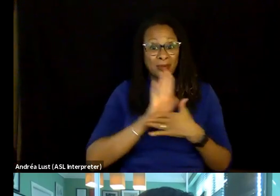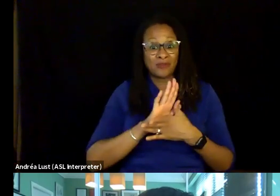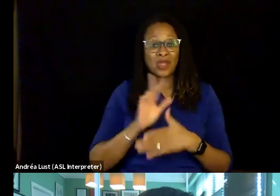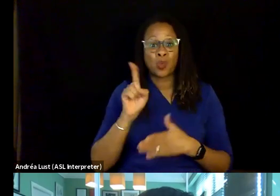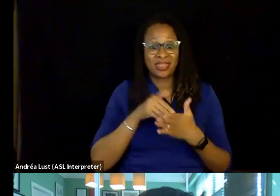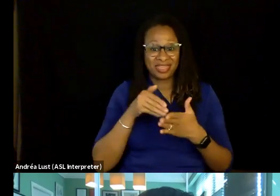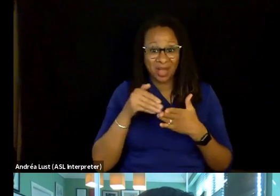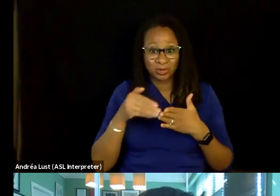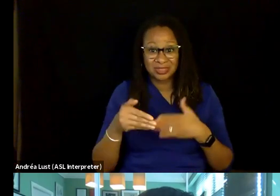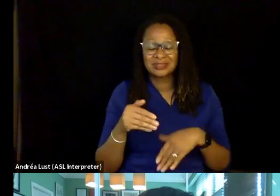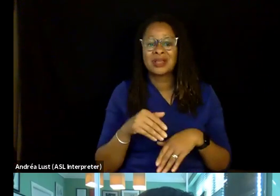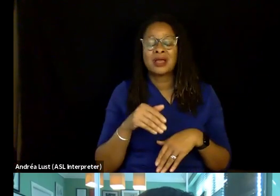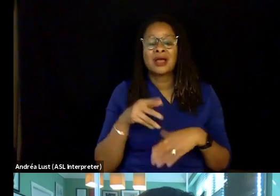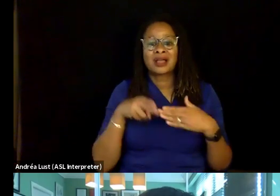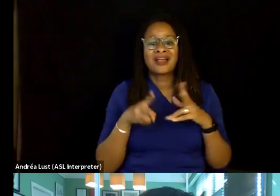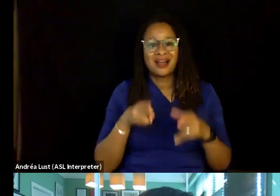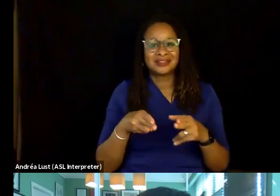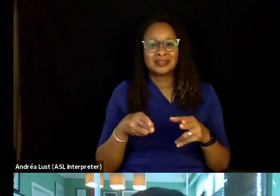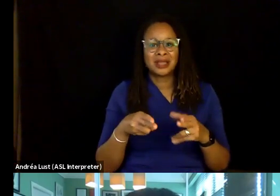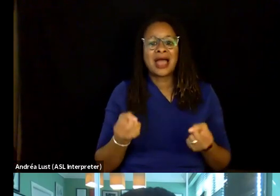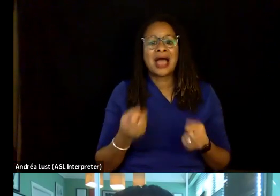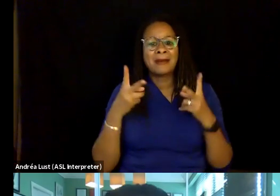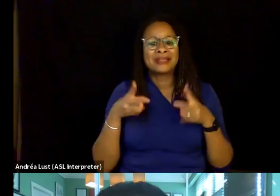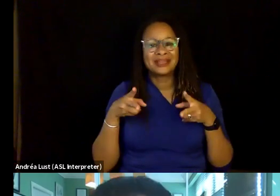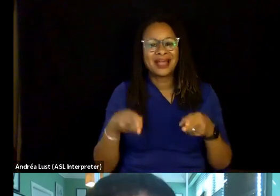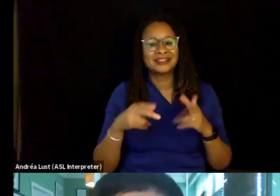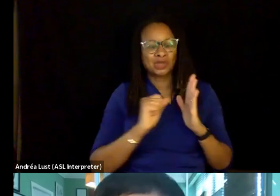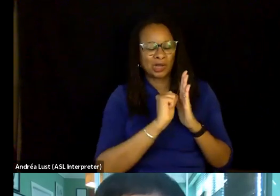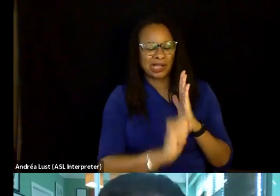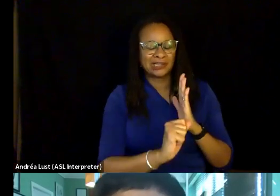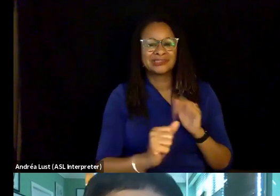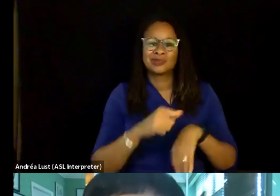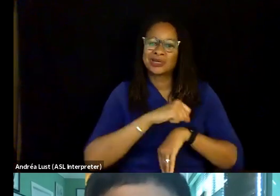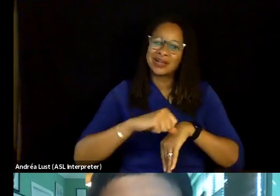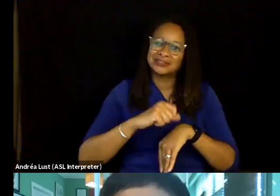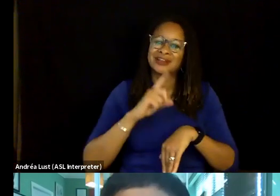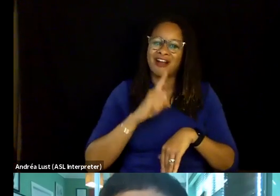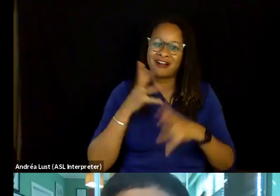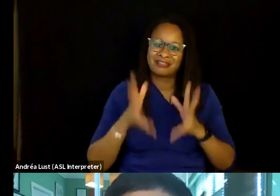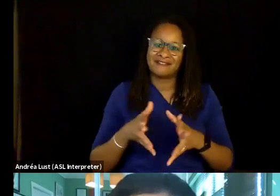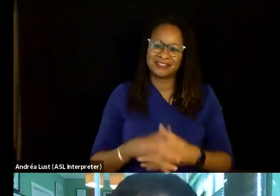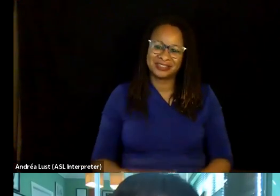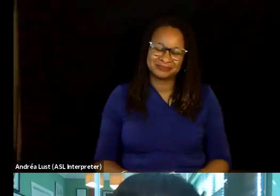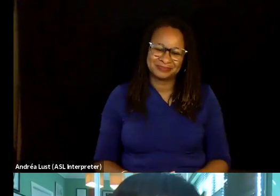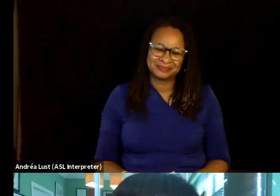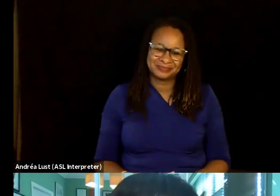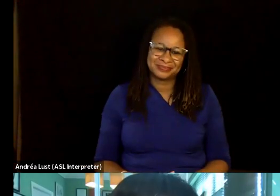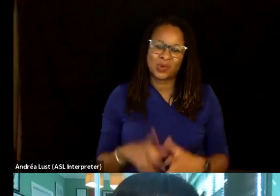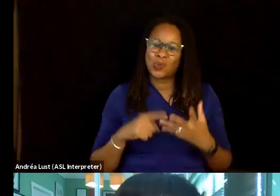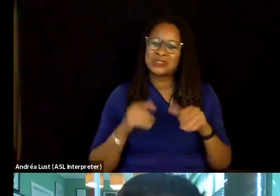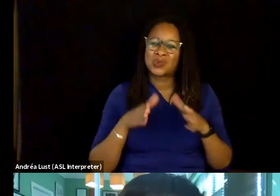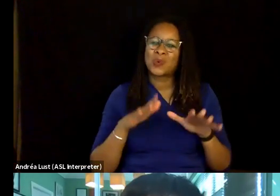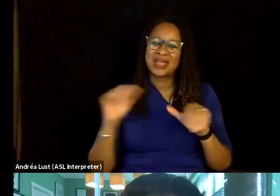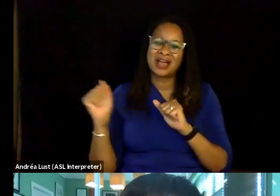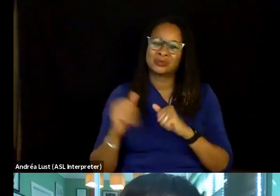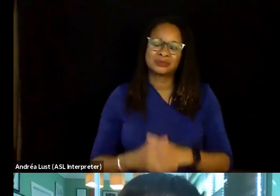many cats are left? And what is the way out? So I